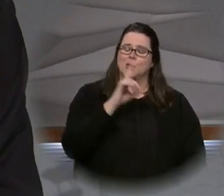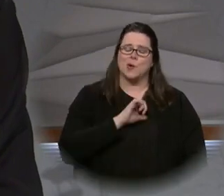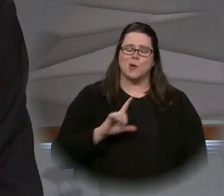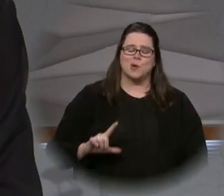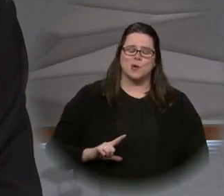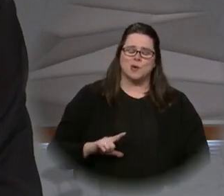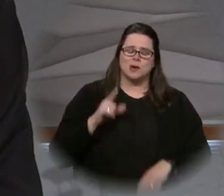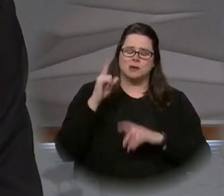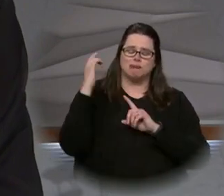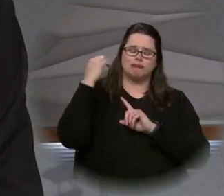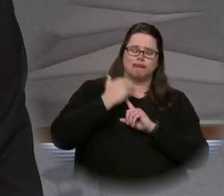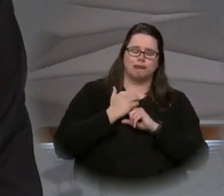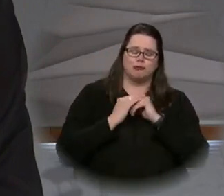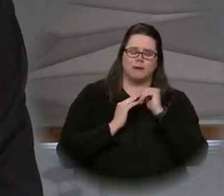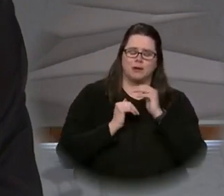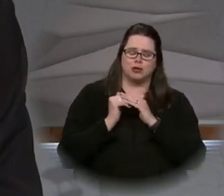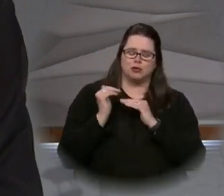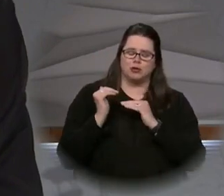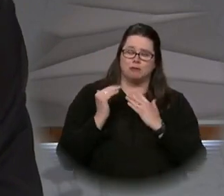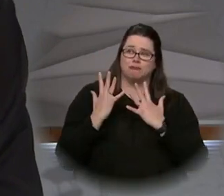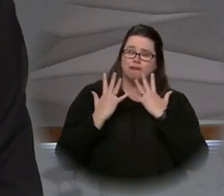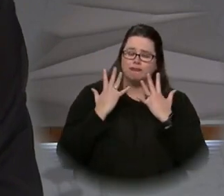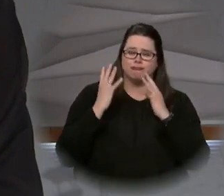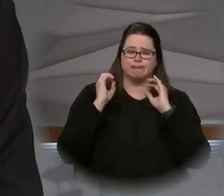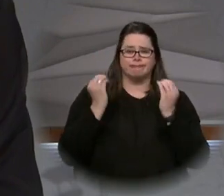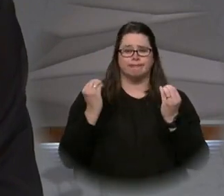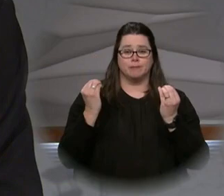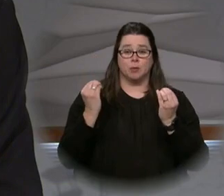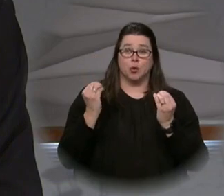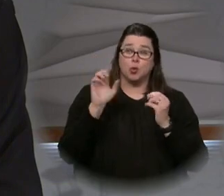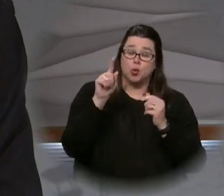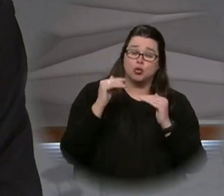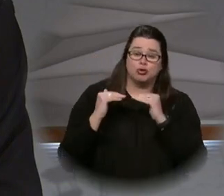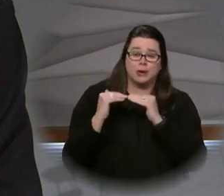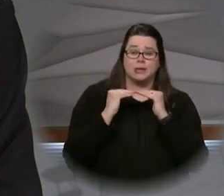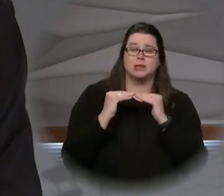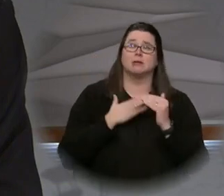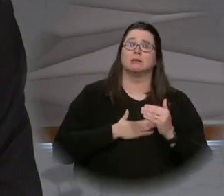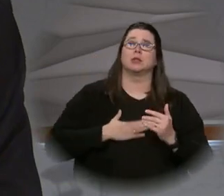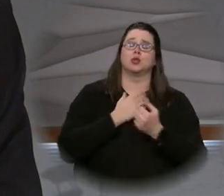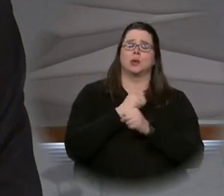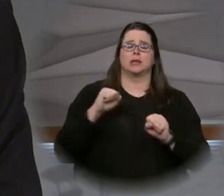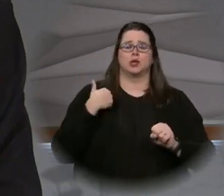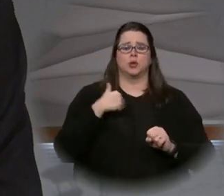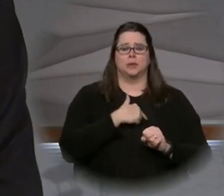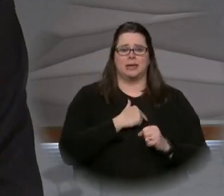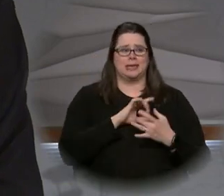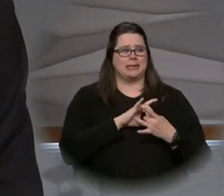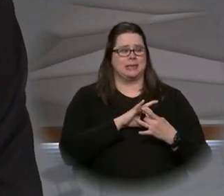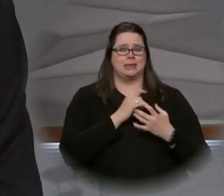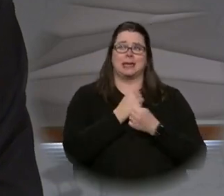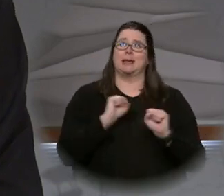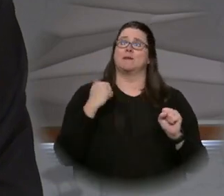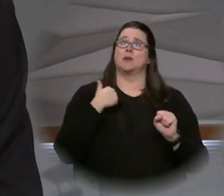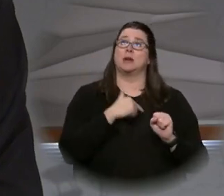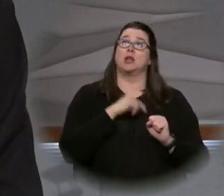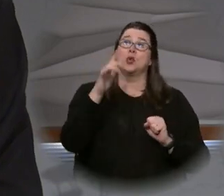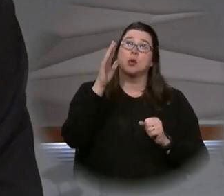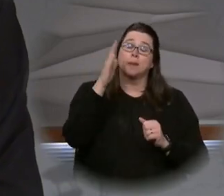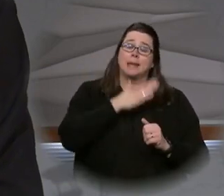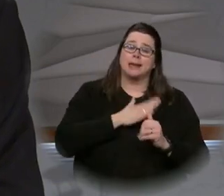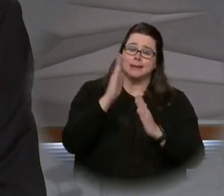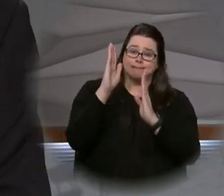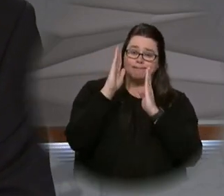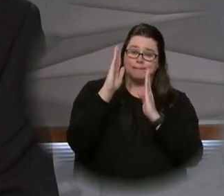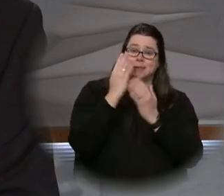I take refuge. Let me never be put to shame. In your justice, rescue me and deliver me. Incline your ear to